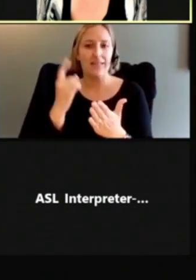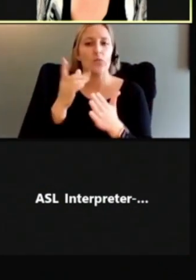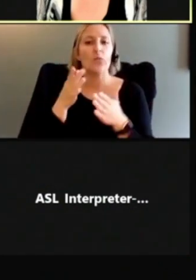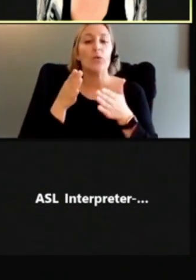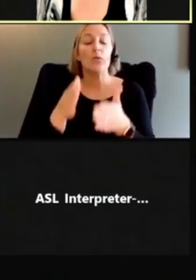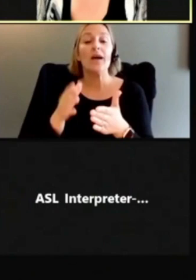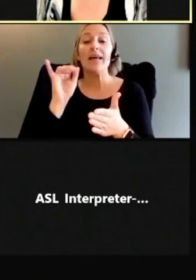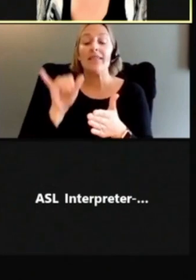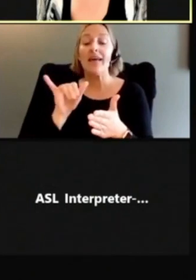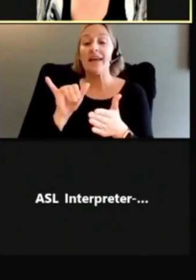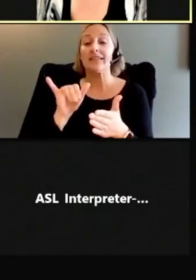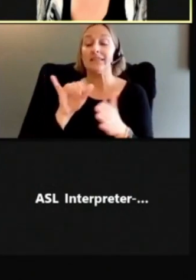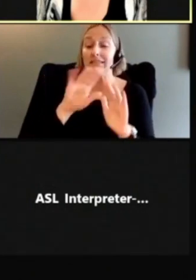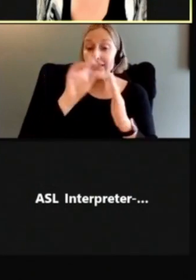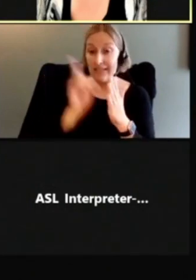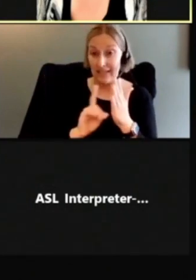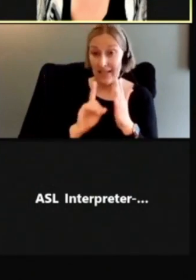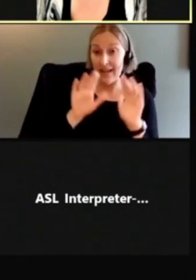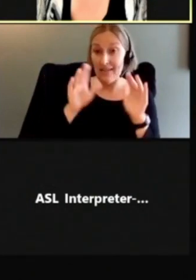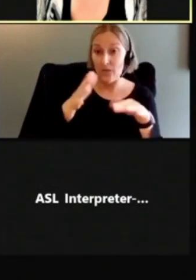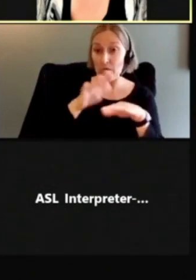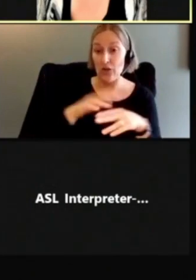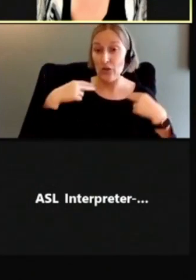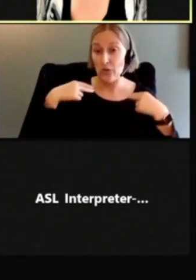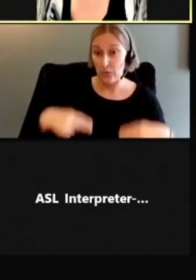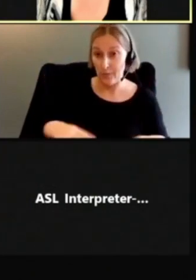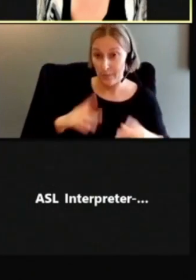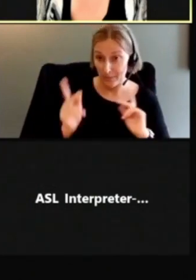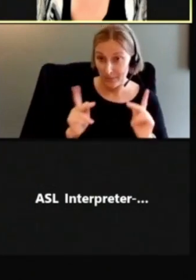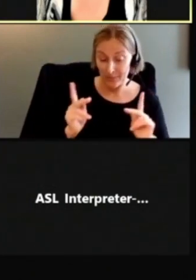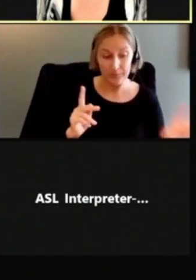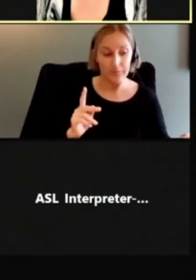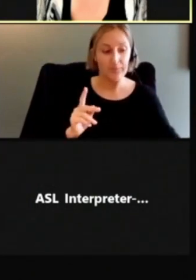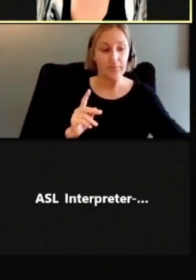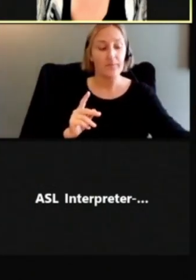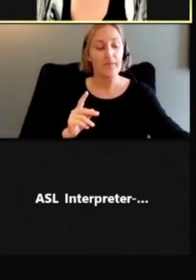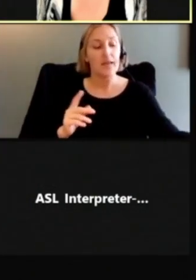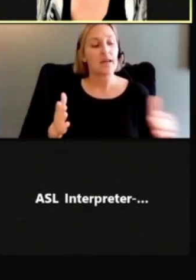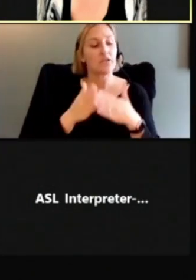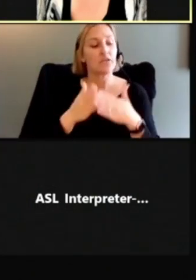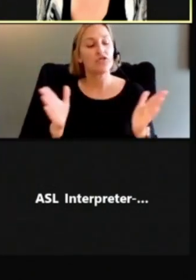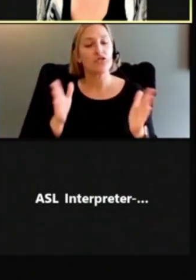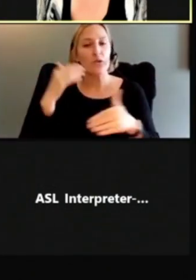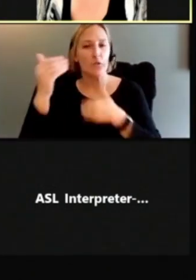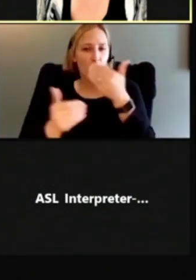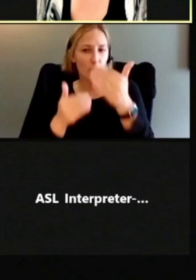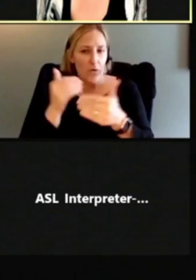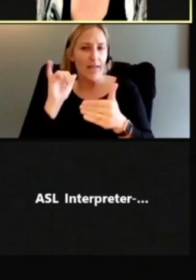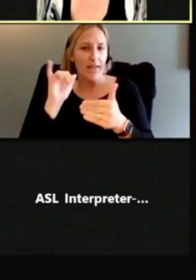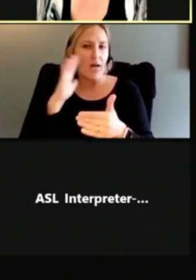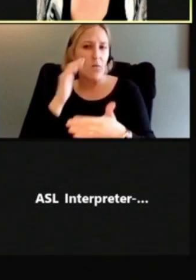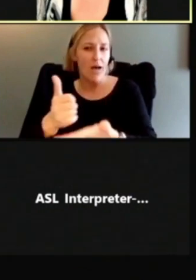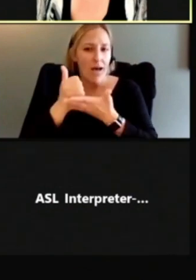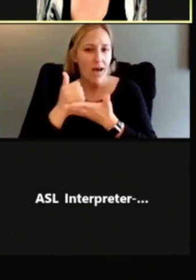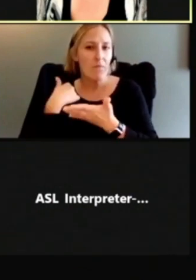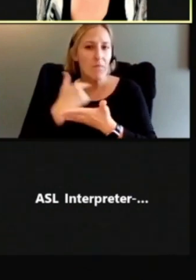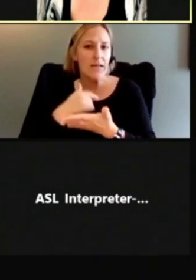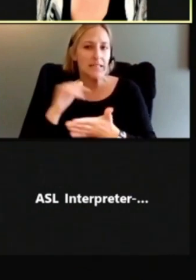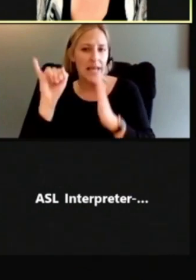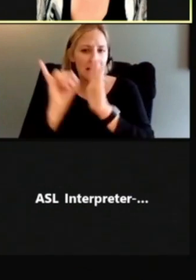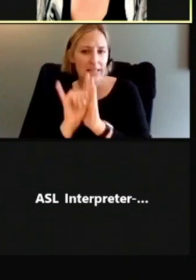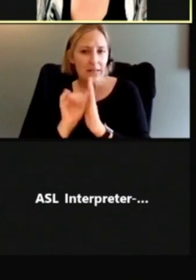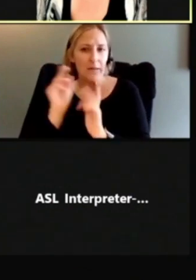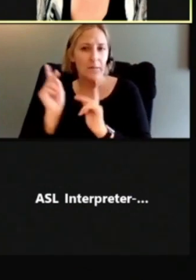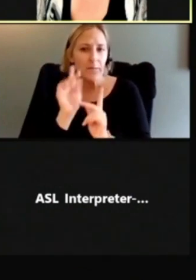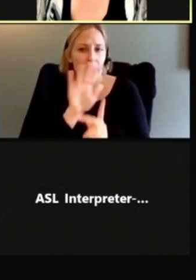design focused on the human. And as a general process, it helps us identify people's